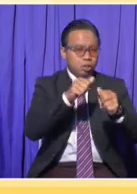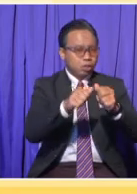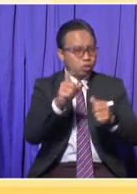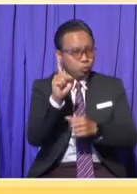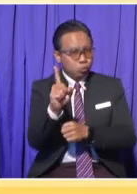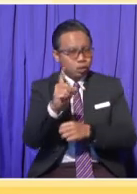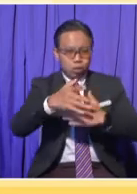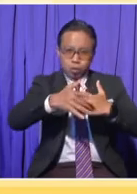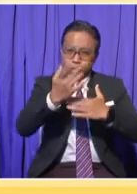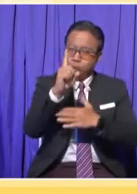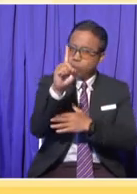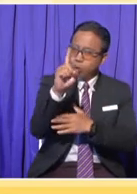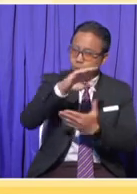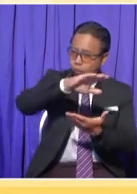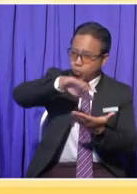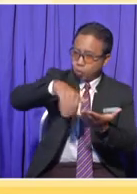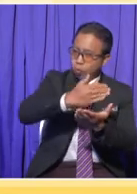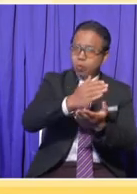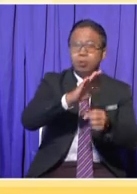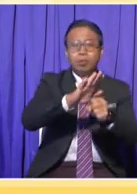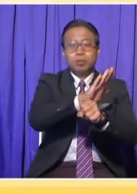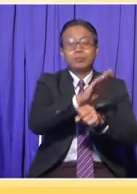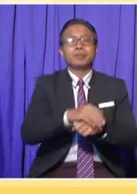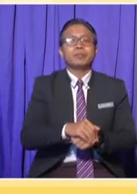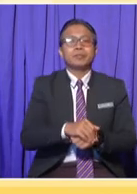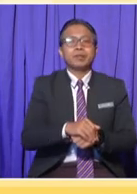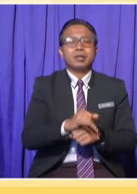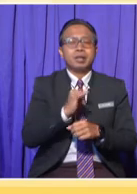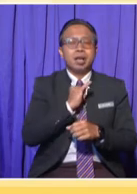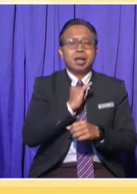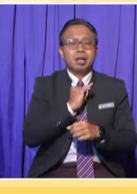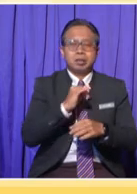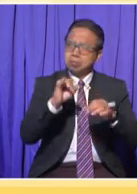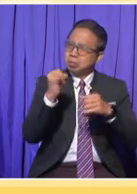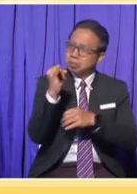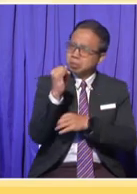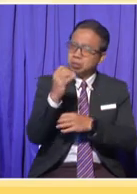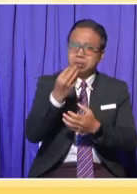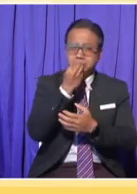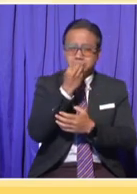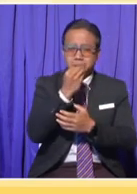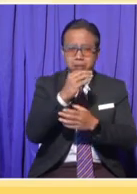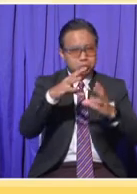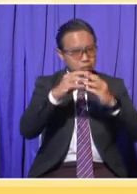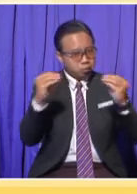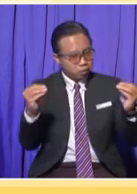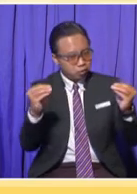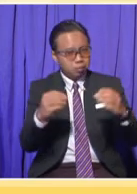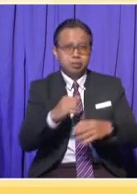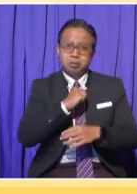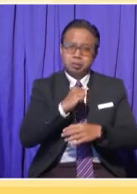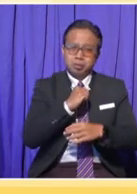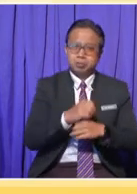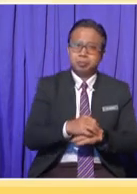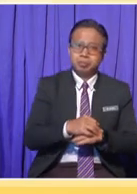is called one whole. I don't think I can finish all this food by